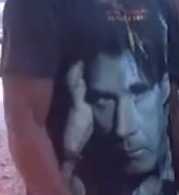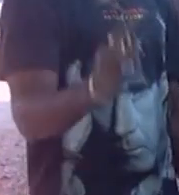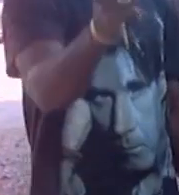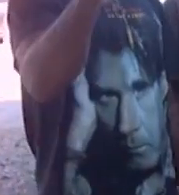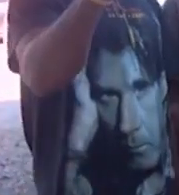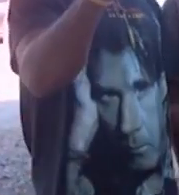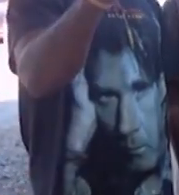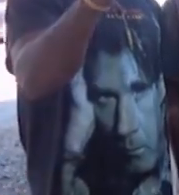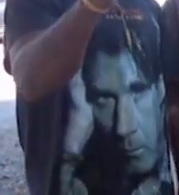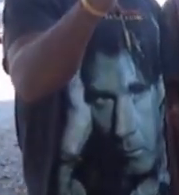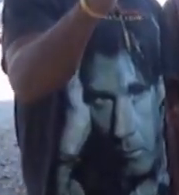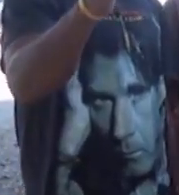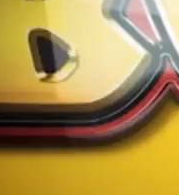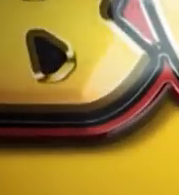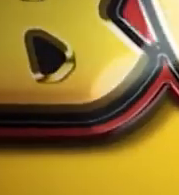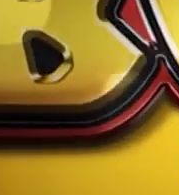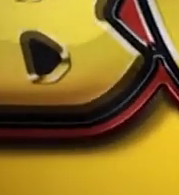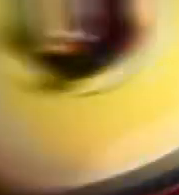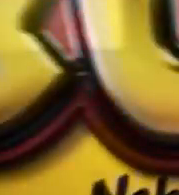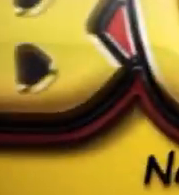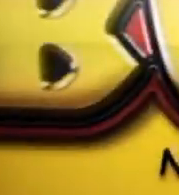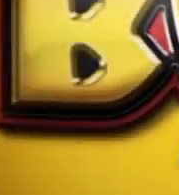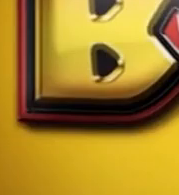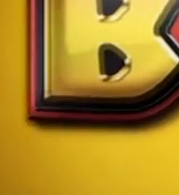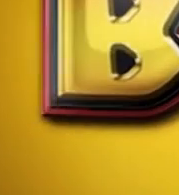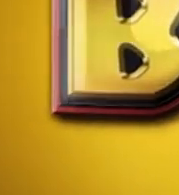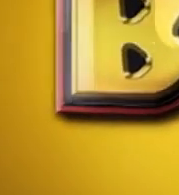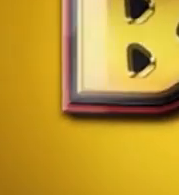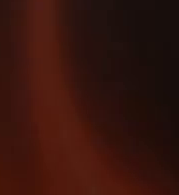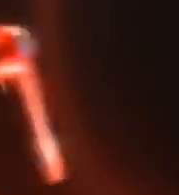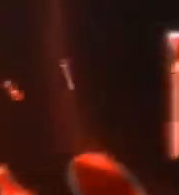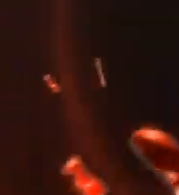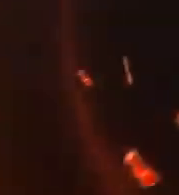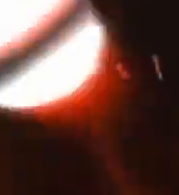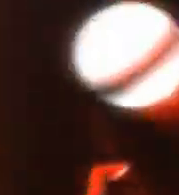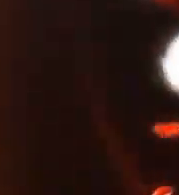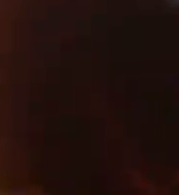FM number 2 NSR. Bola FM number 2 NSR.